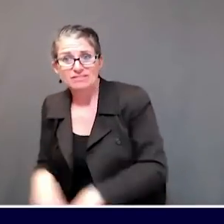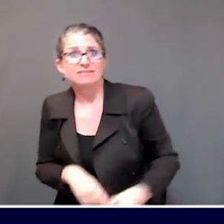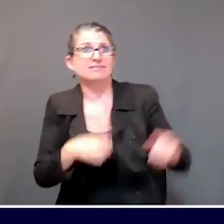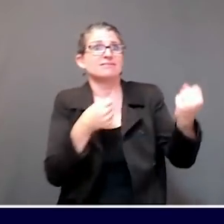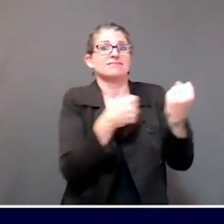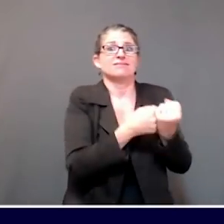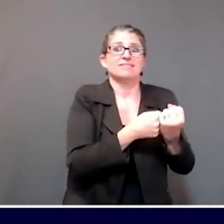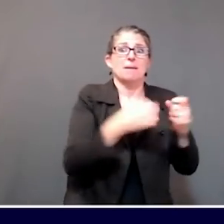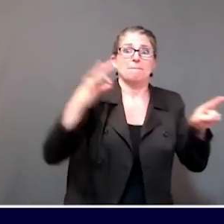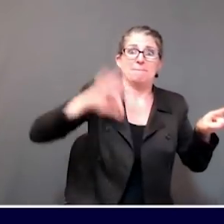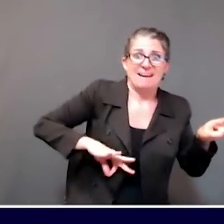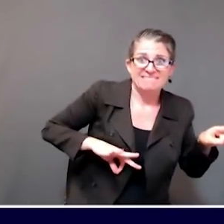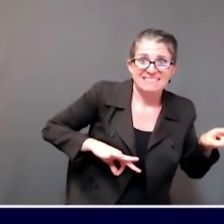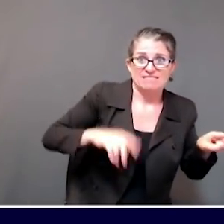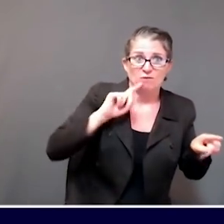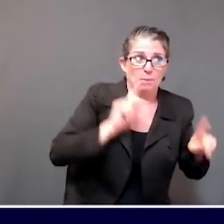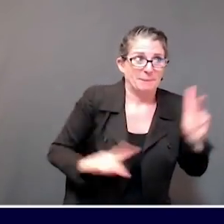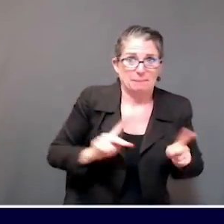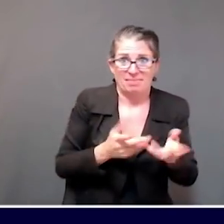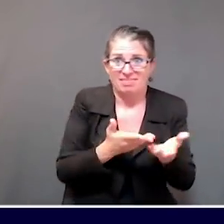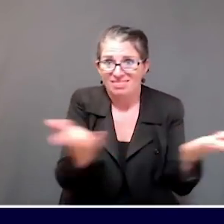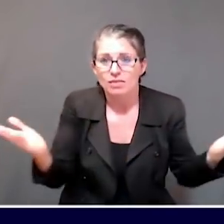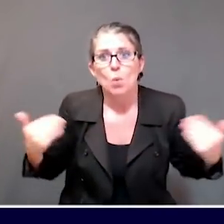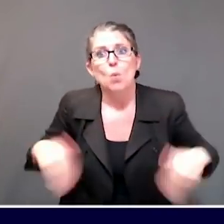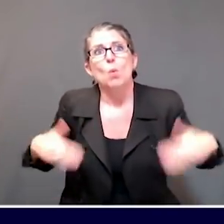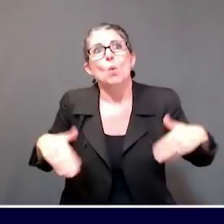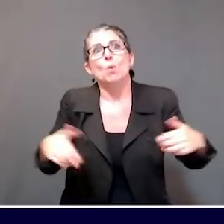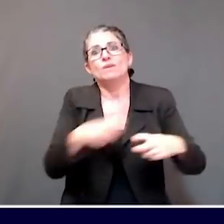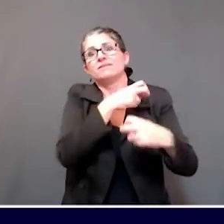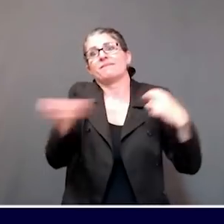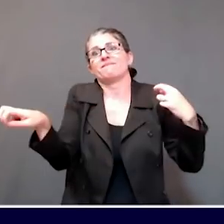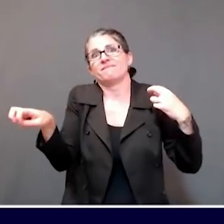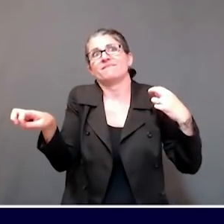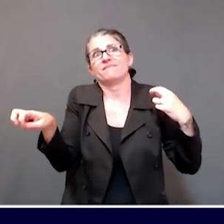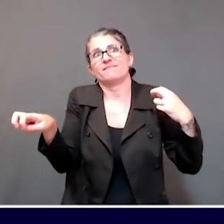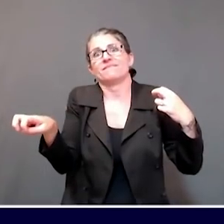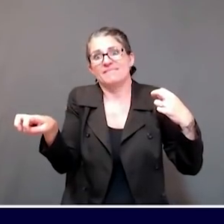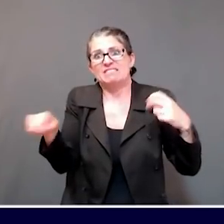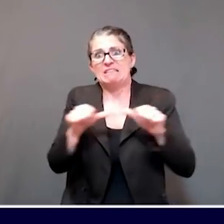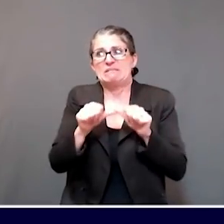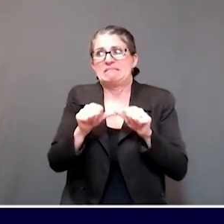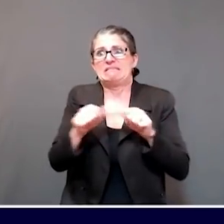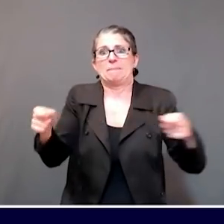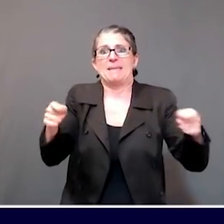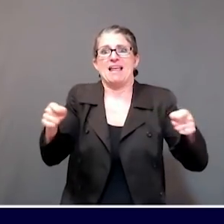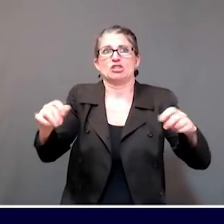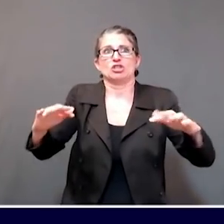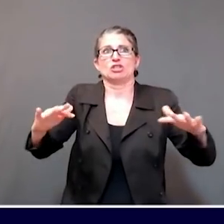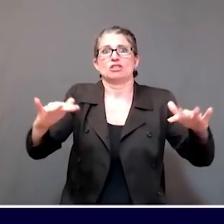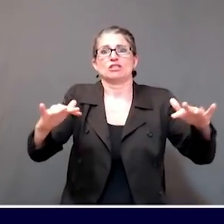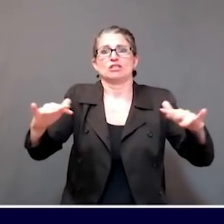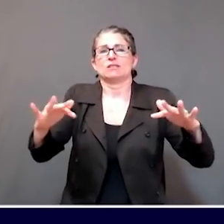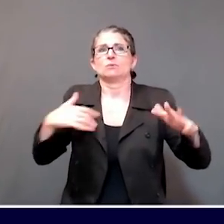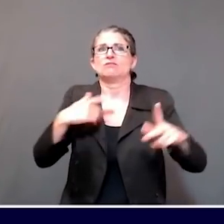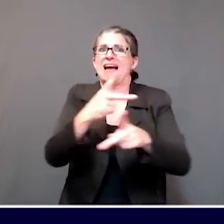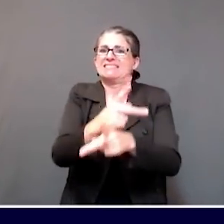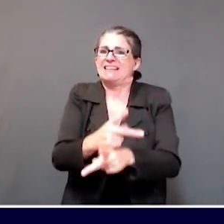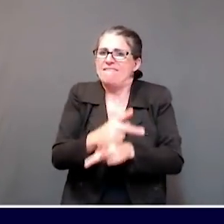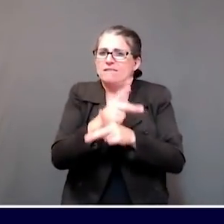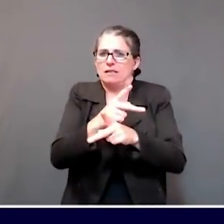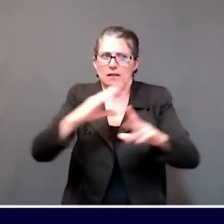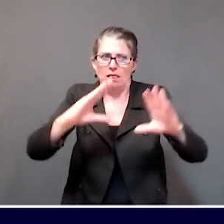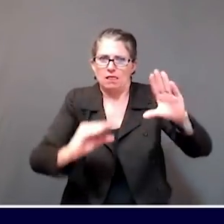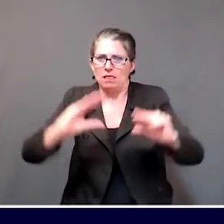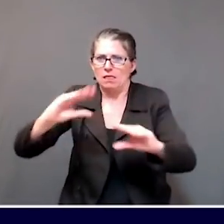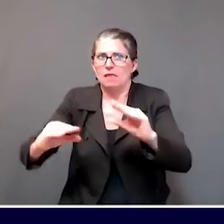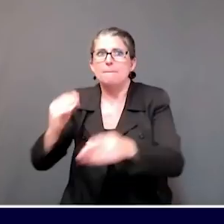monitoring and looking, but we also, as the governor can speak to, are carefully looking at our ways we spend that CARES Act funding to